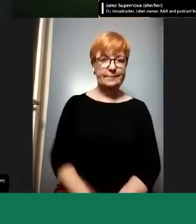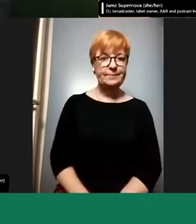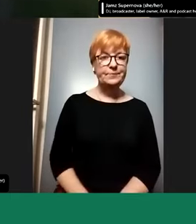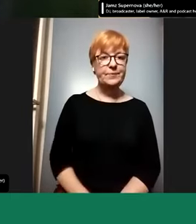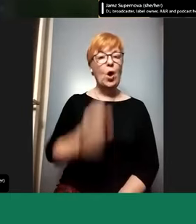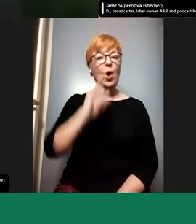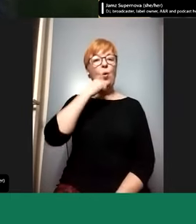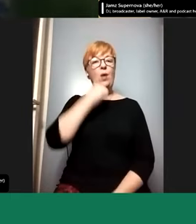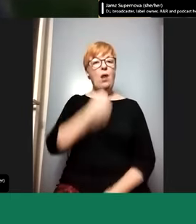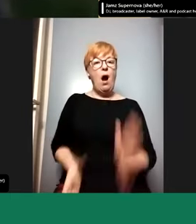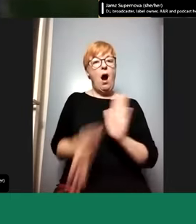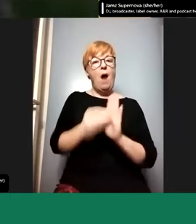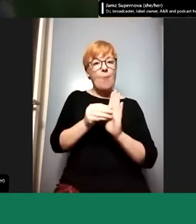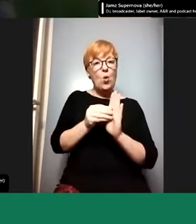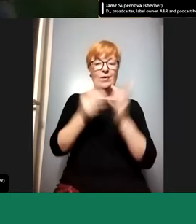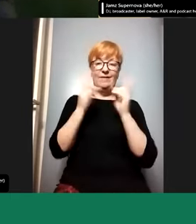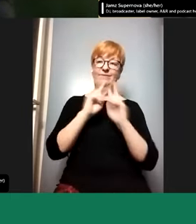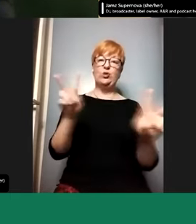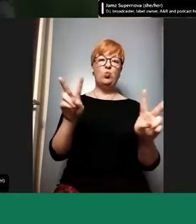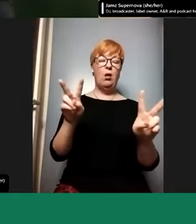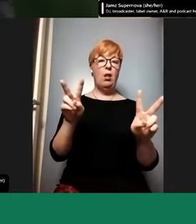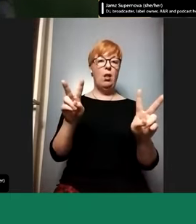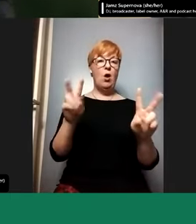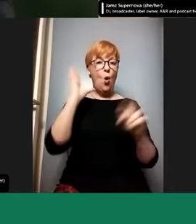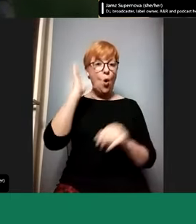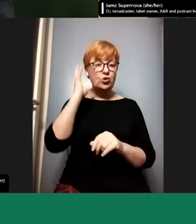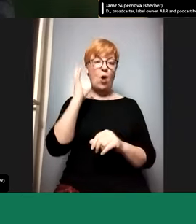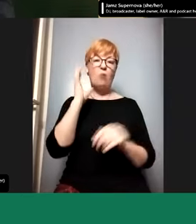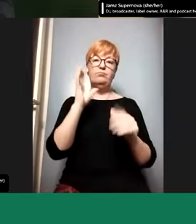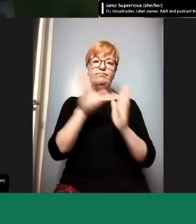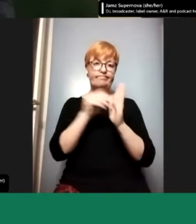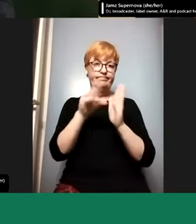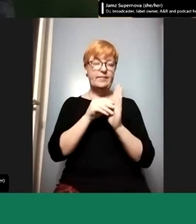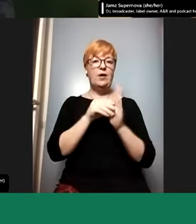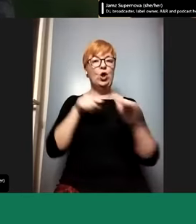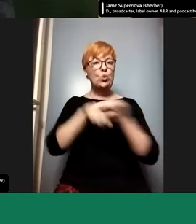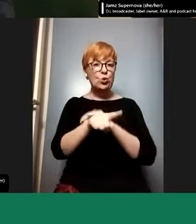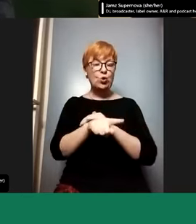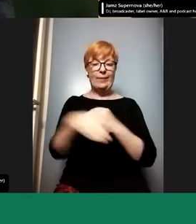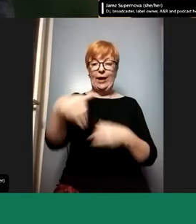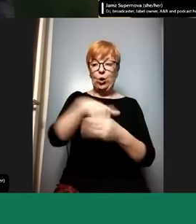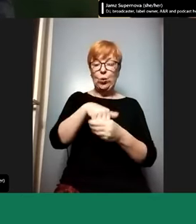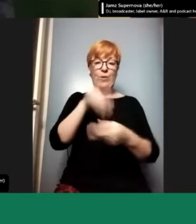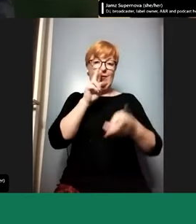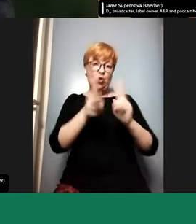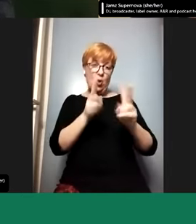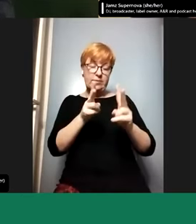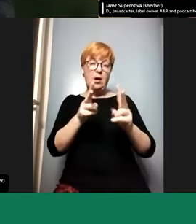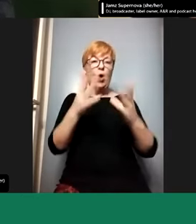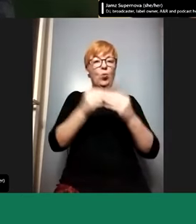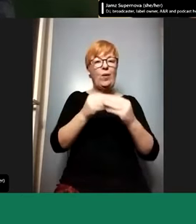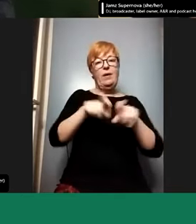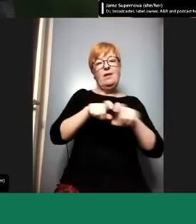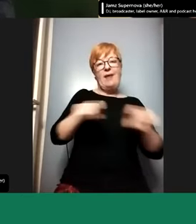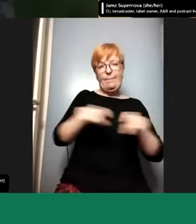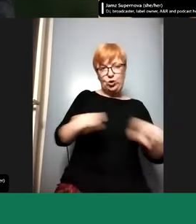uploading both a visual and audio recording of today's event on our YouTube channel that will include both captions and BSL interpretation, which you'll be able to access